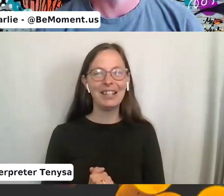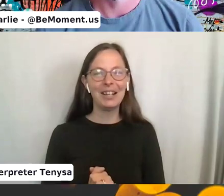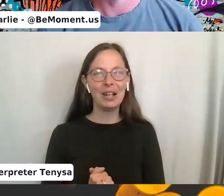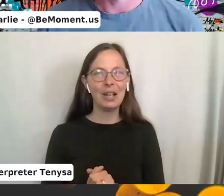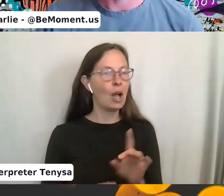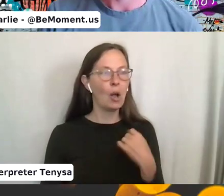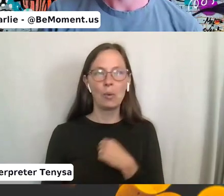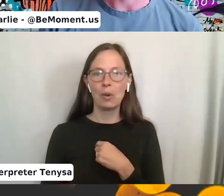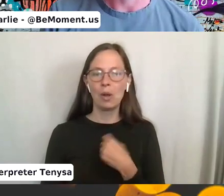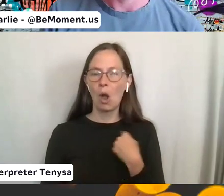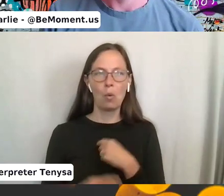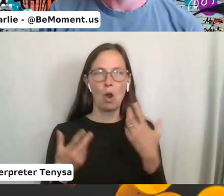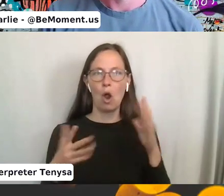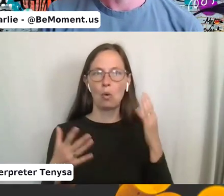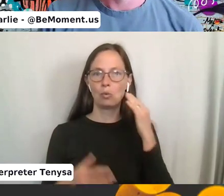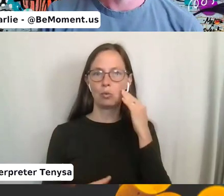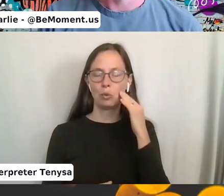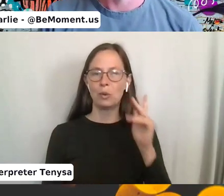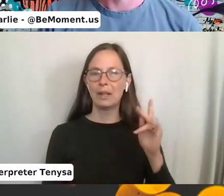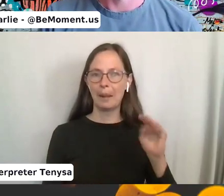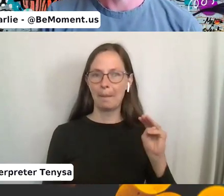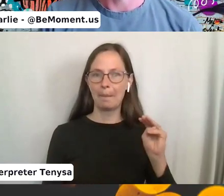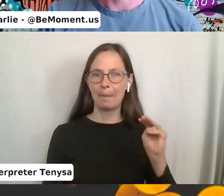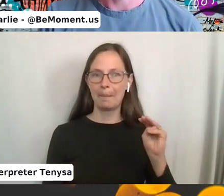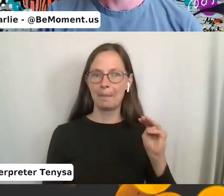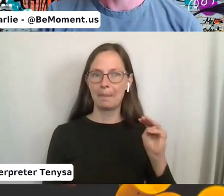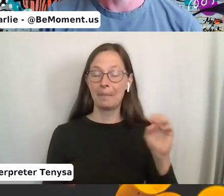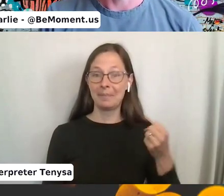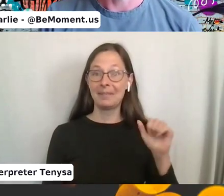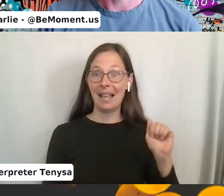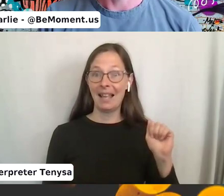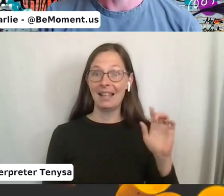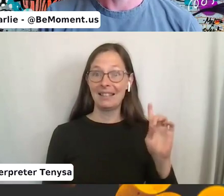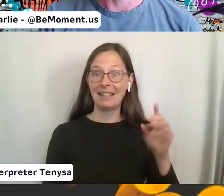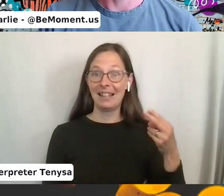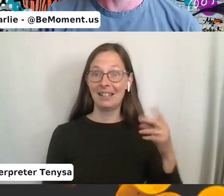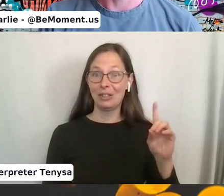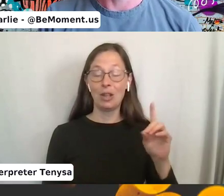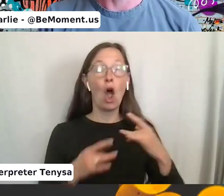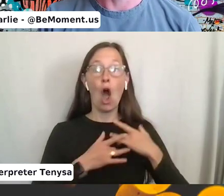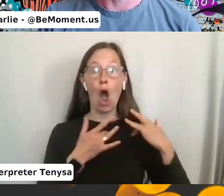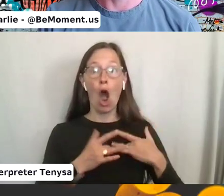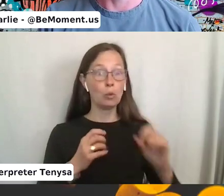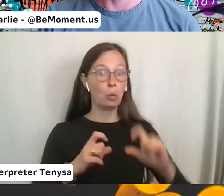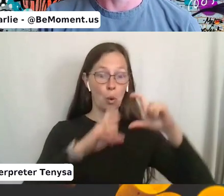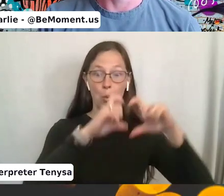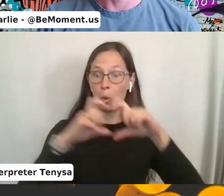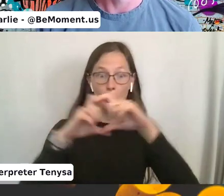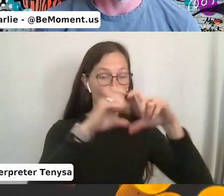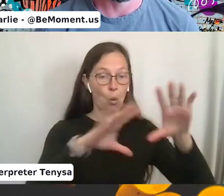We are already knowing that Kim's ADHD is going to watch these hearts. And if you ever see